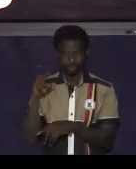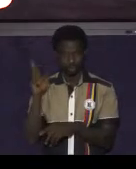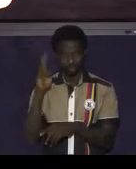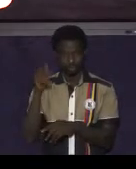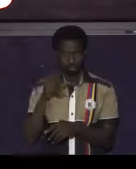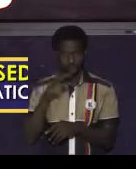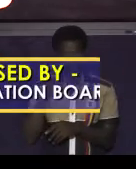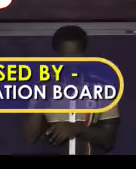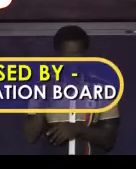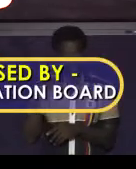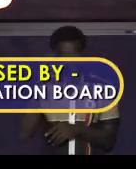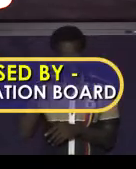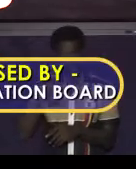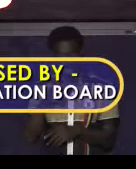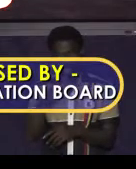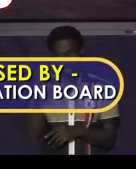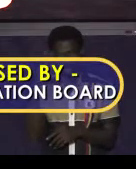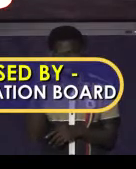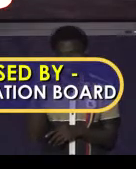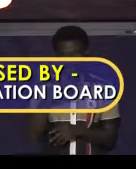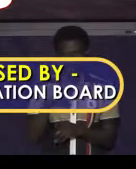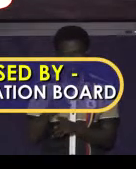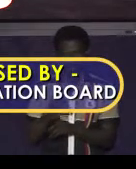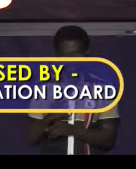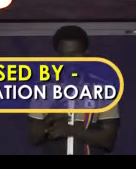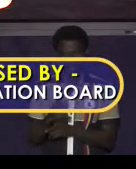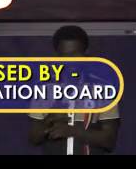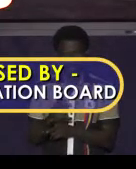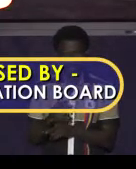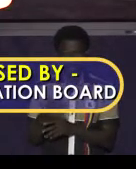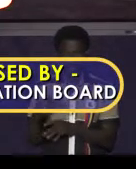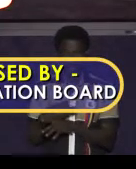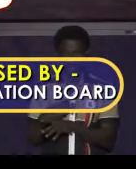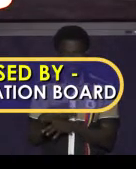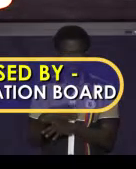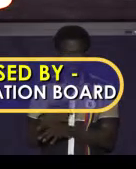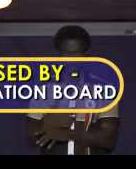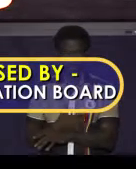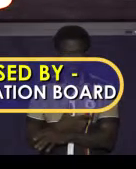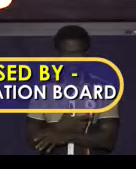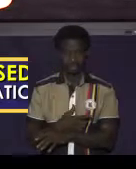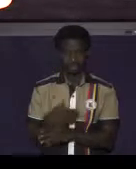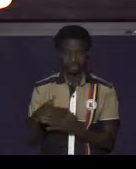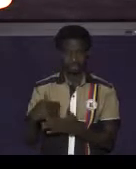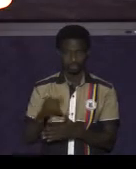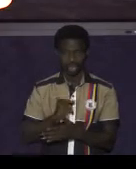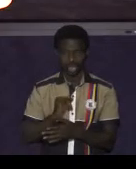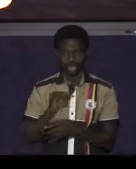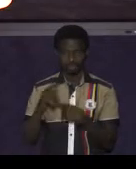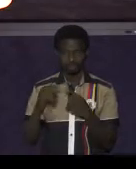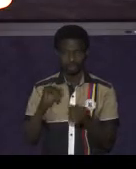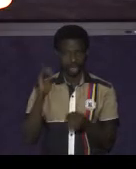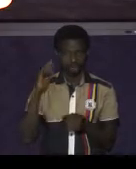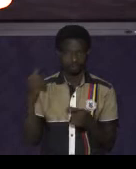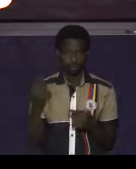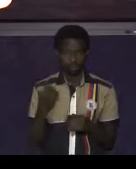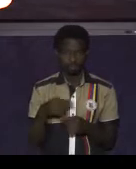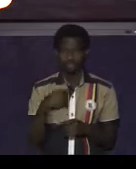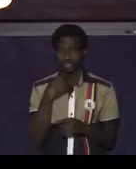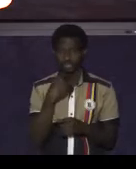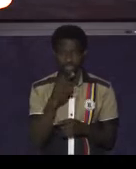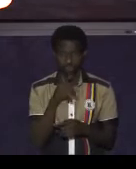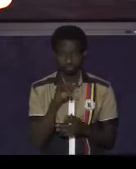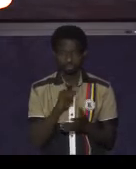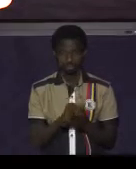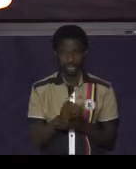Uncle Agbaje, for another beautifully packaged mathematics lesson. Before I go, I will always reiterate